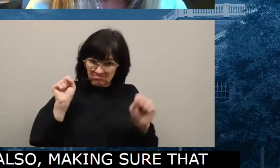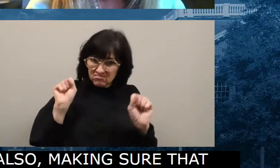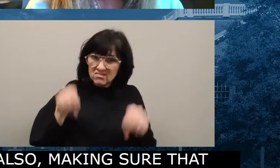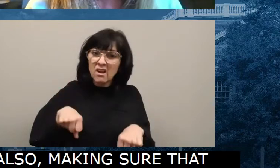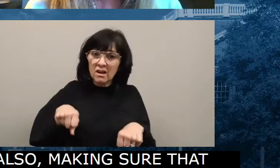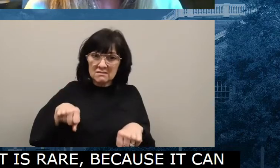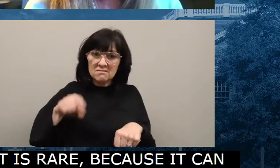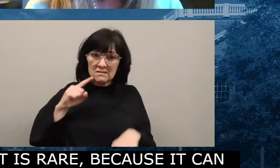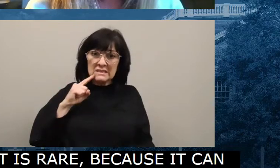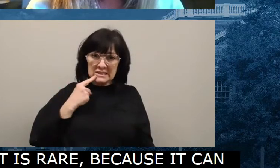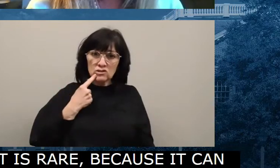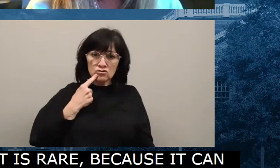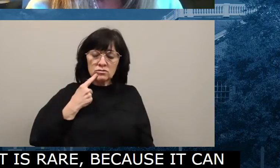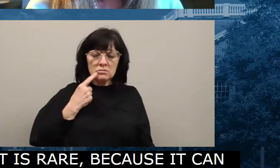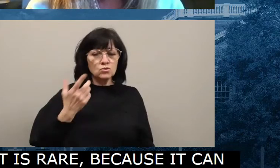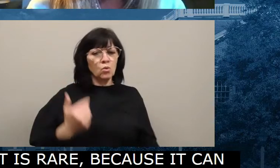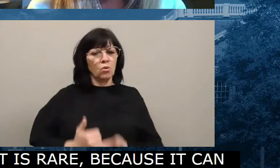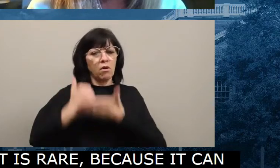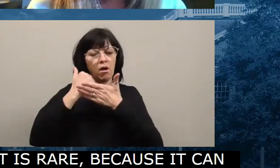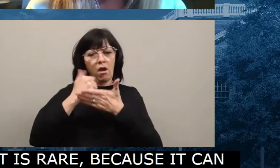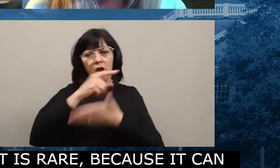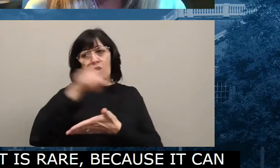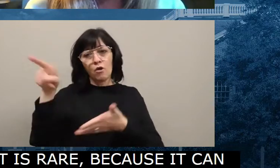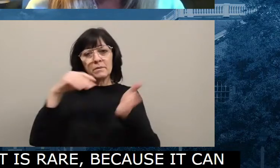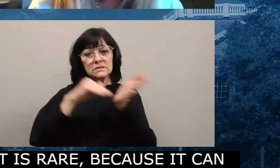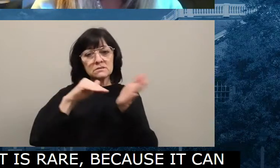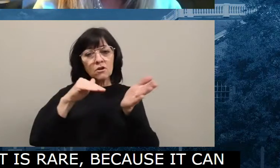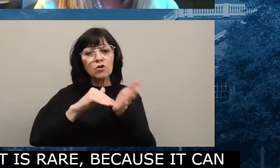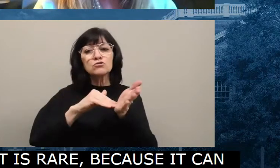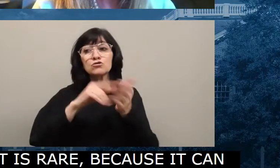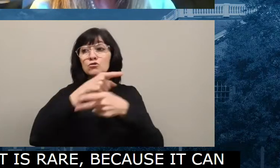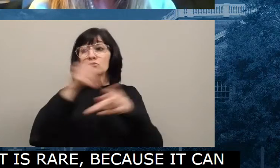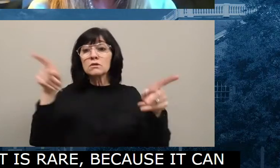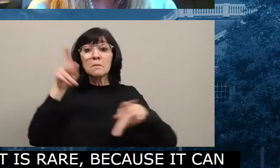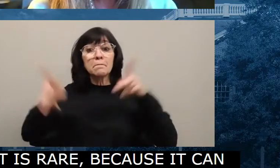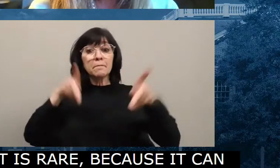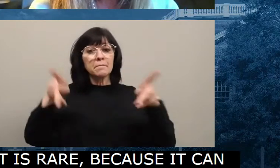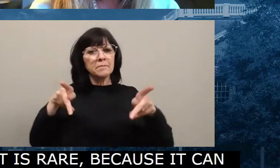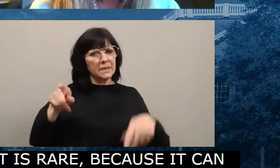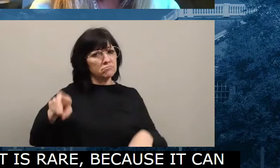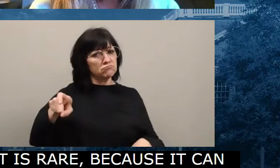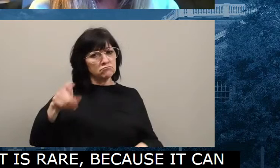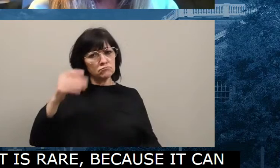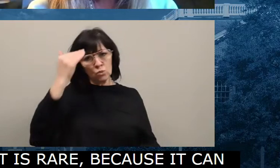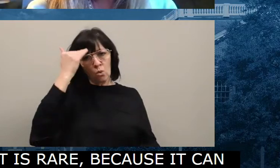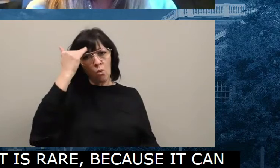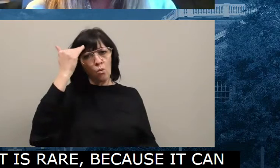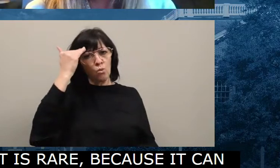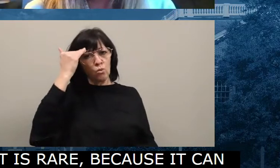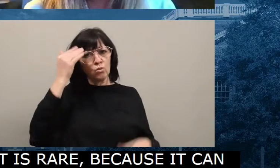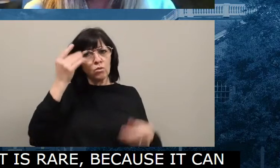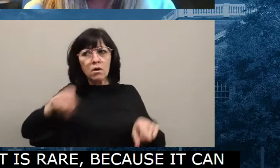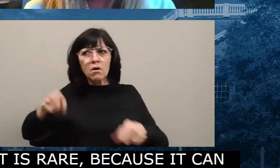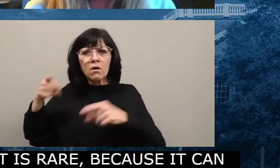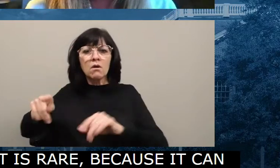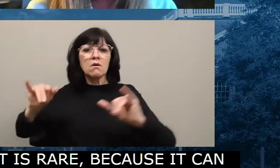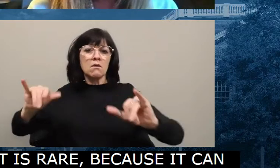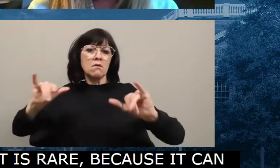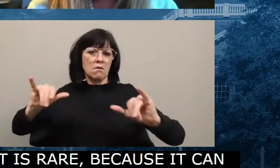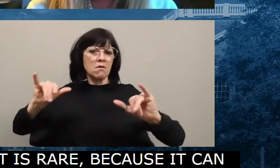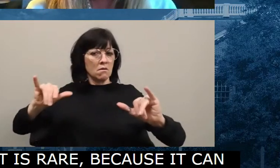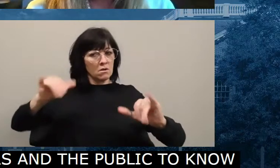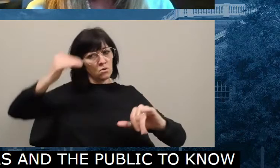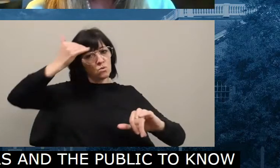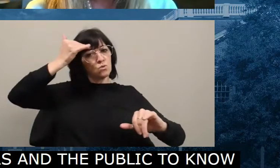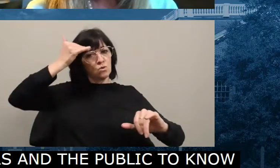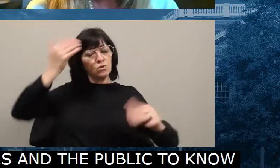helpful for doctors and the public to know what's going on. And it could create greater confidence by being transparent